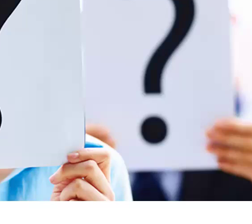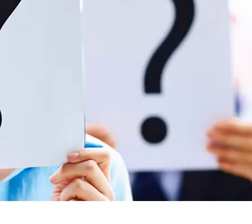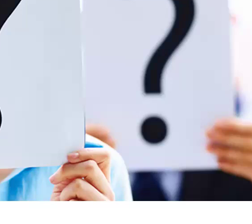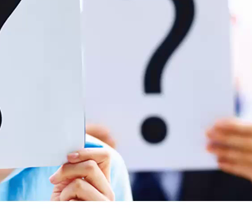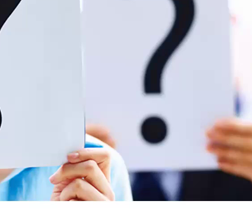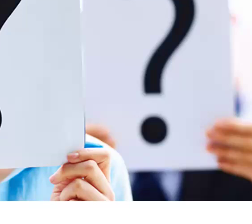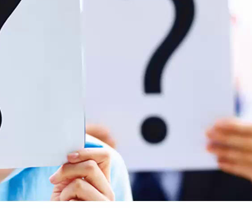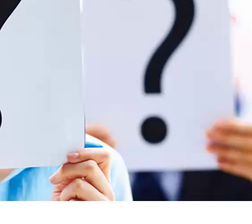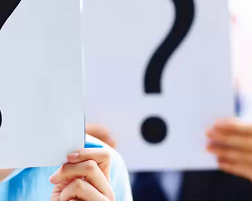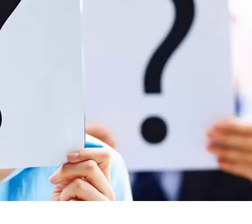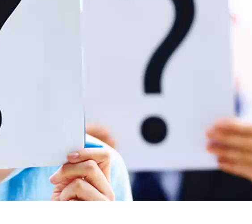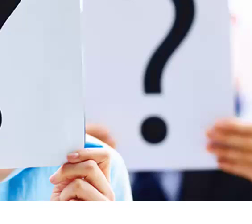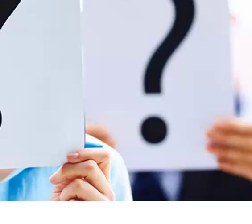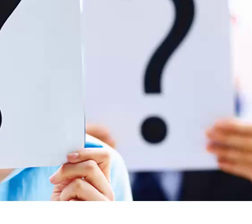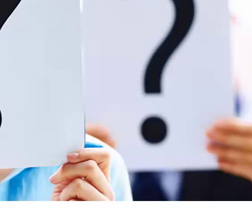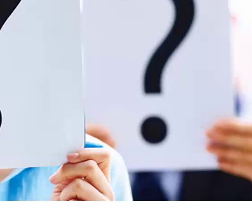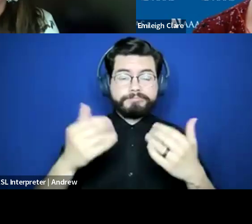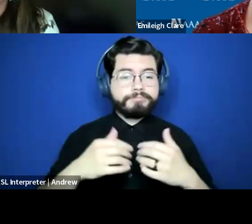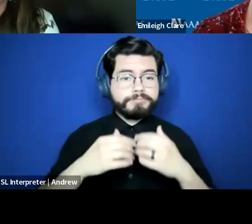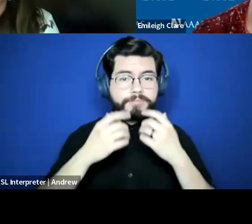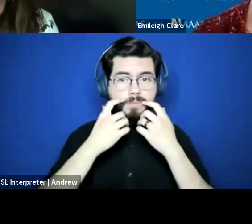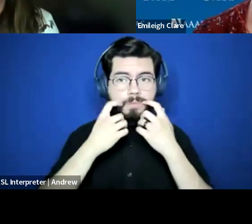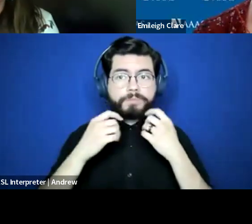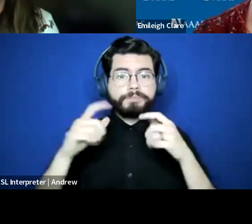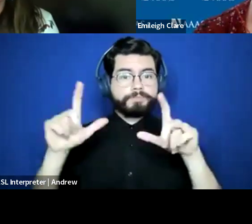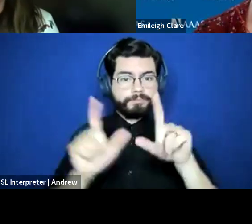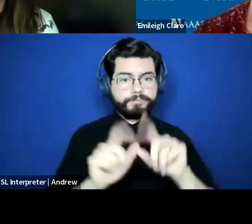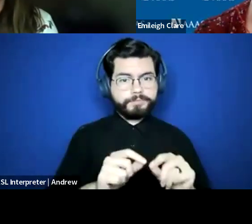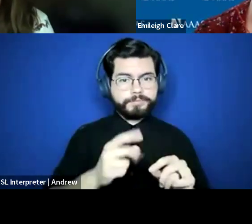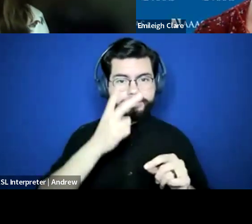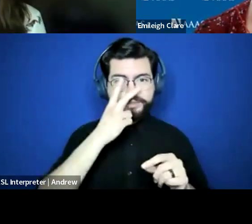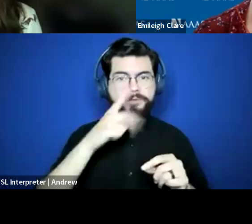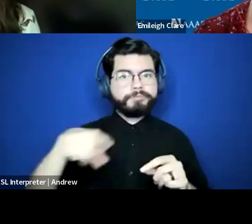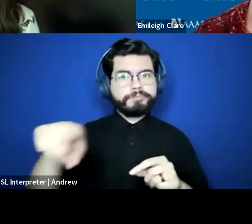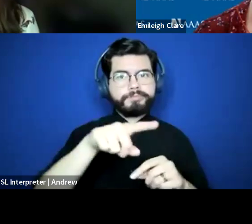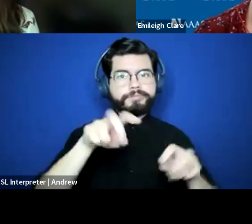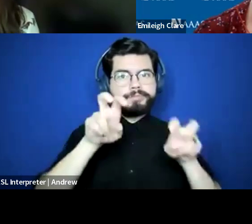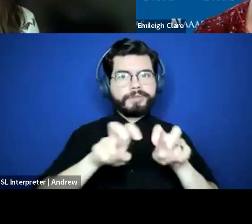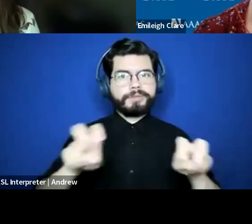In the meantime, I will go ahead and stop sharing so you can see all of our panelists together.